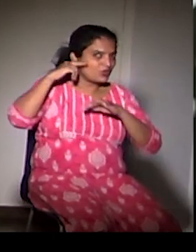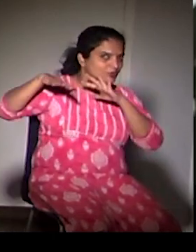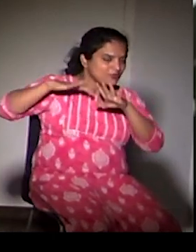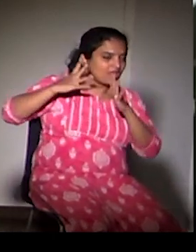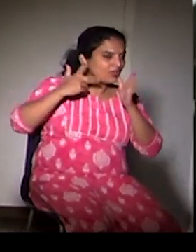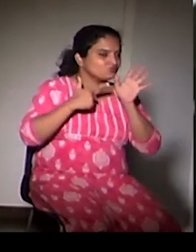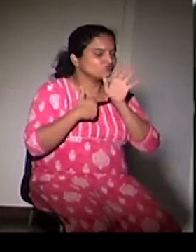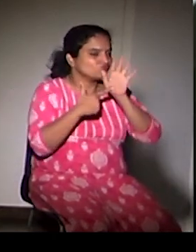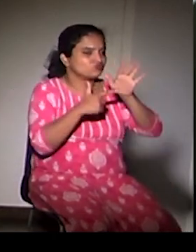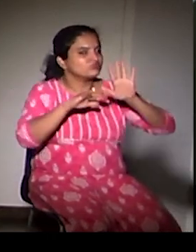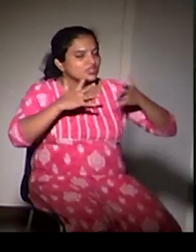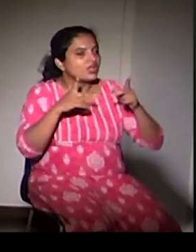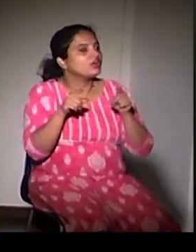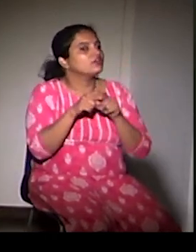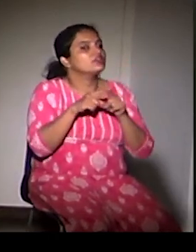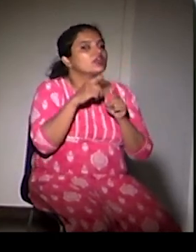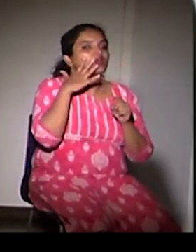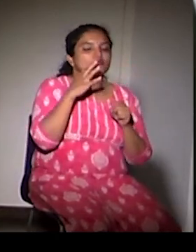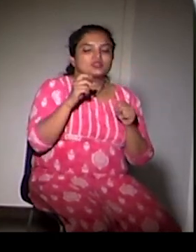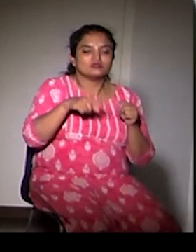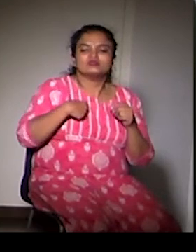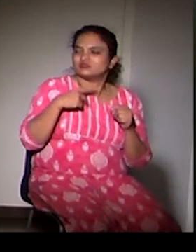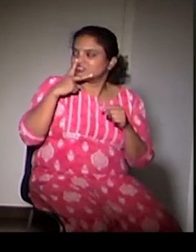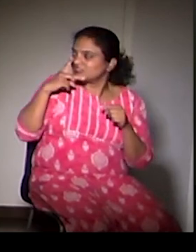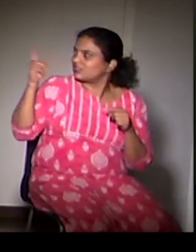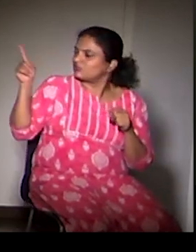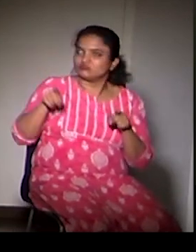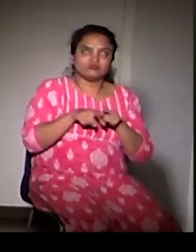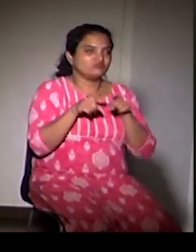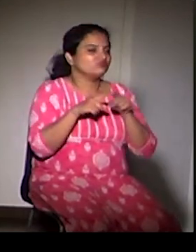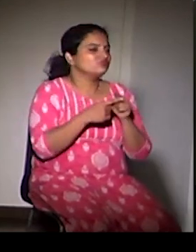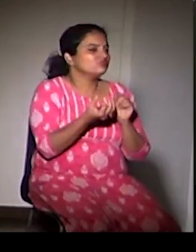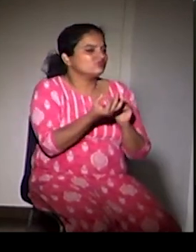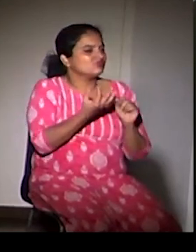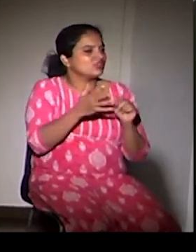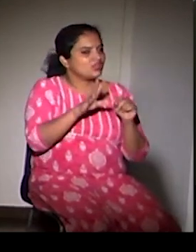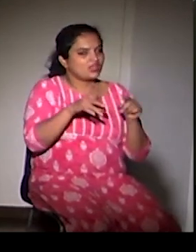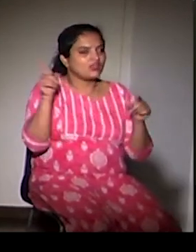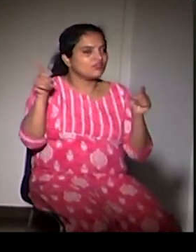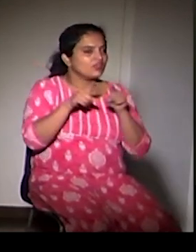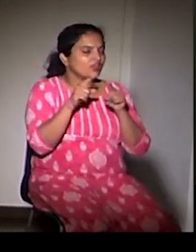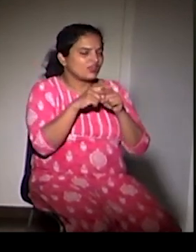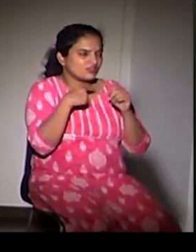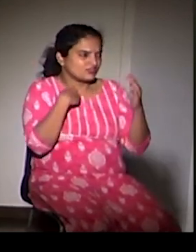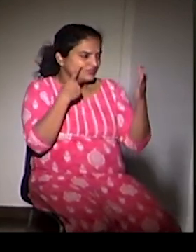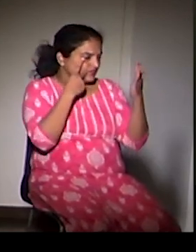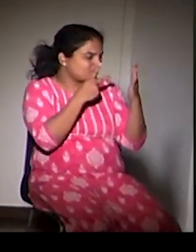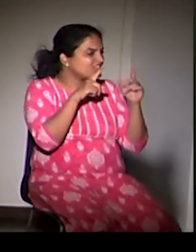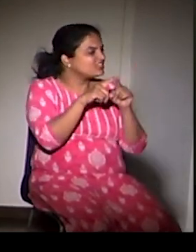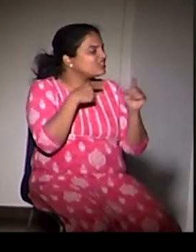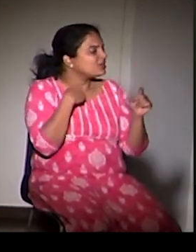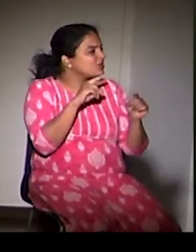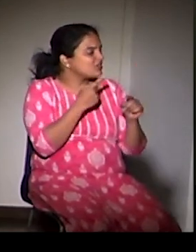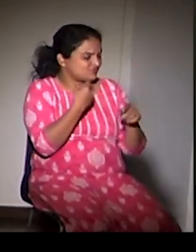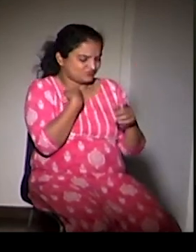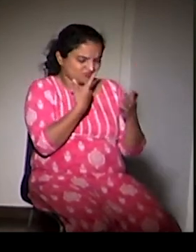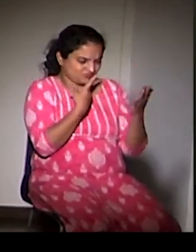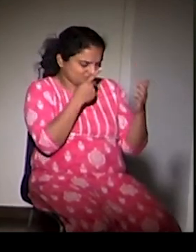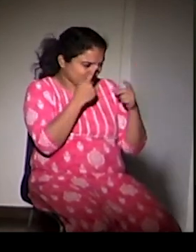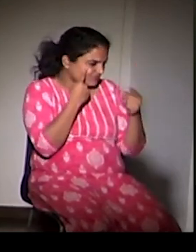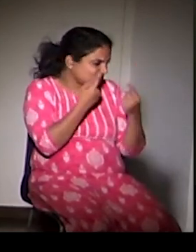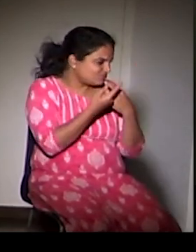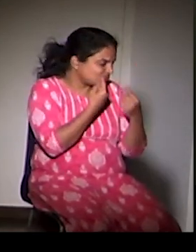So I found this quite interesting to see these tiles and wanted to know more about it and started investigating